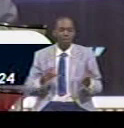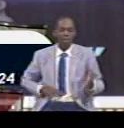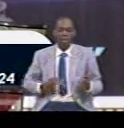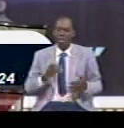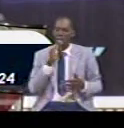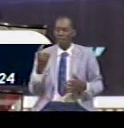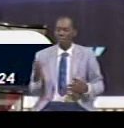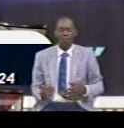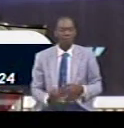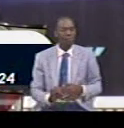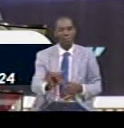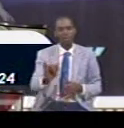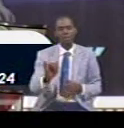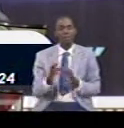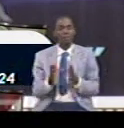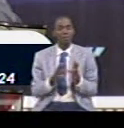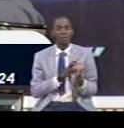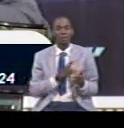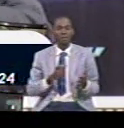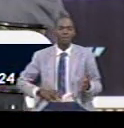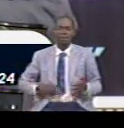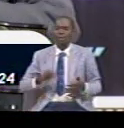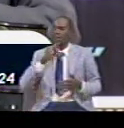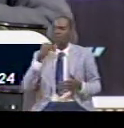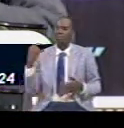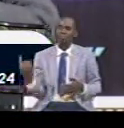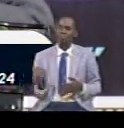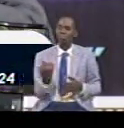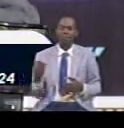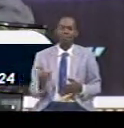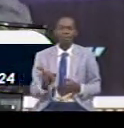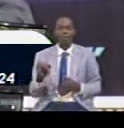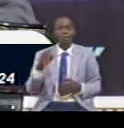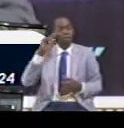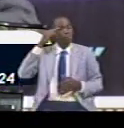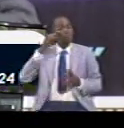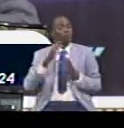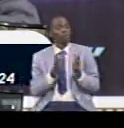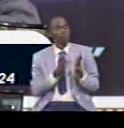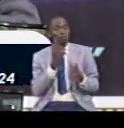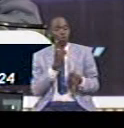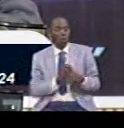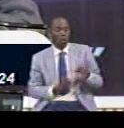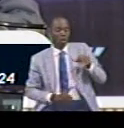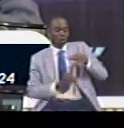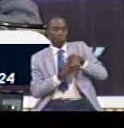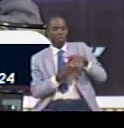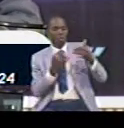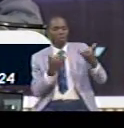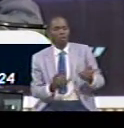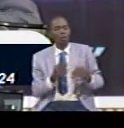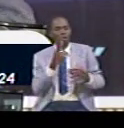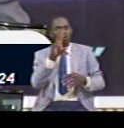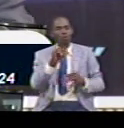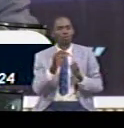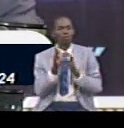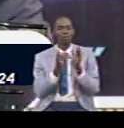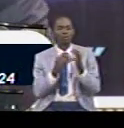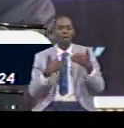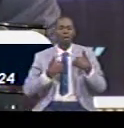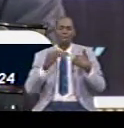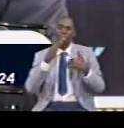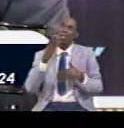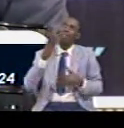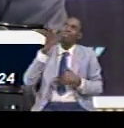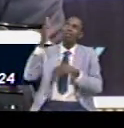Jesus Christ is eternal. It's not that Jesus just came. He had been in heaven from all eternity.